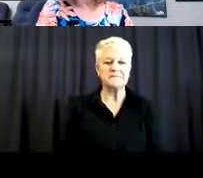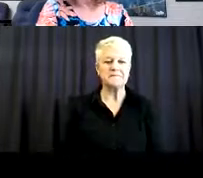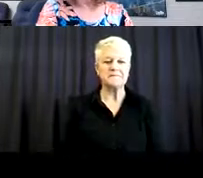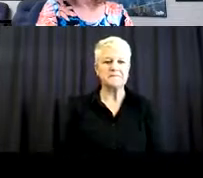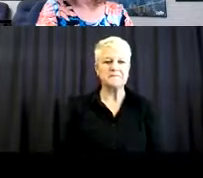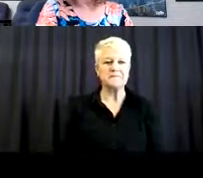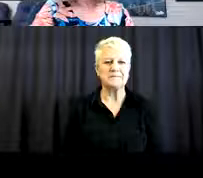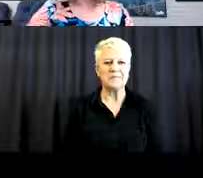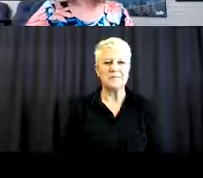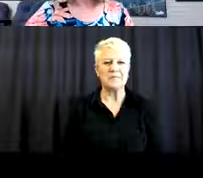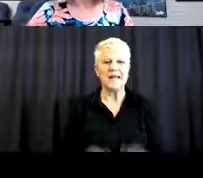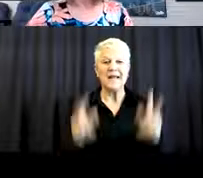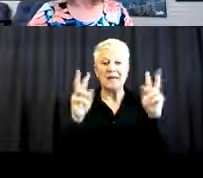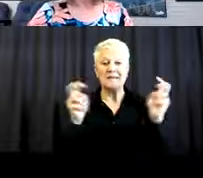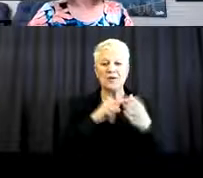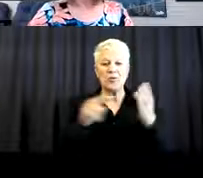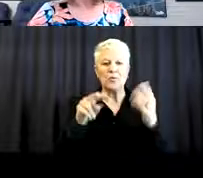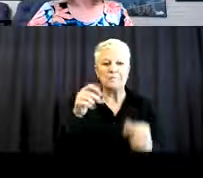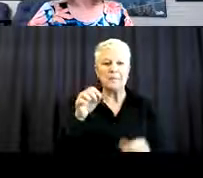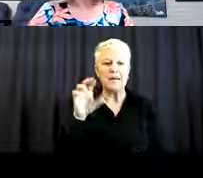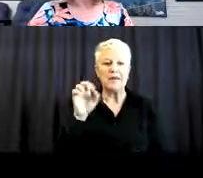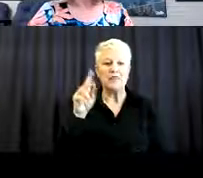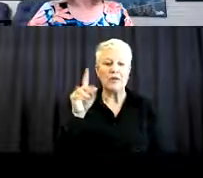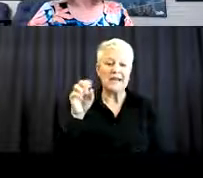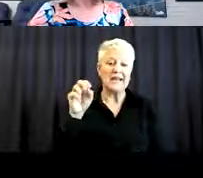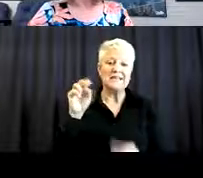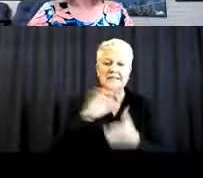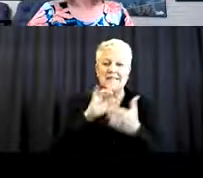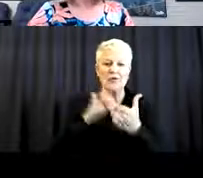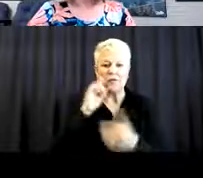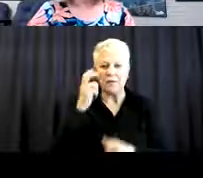A title reads, Penricton Center for Blind Children.